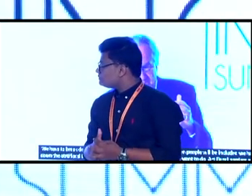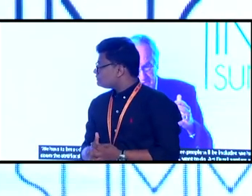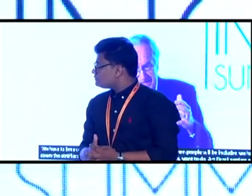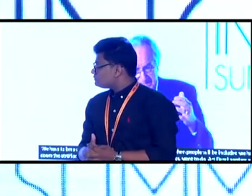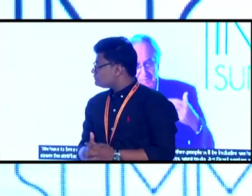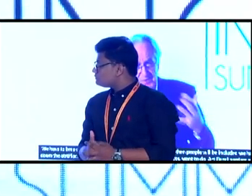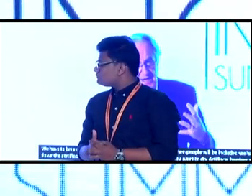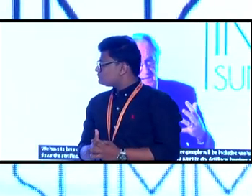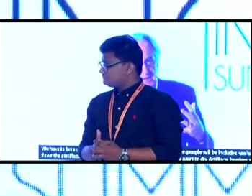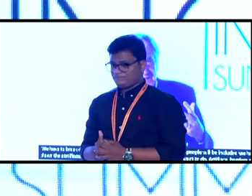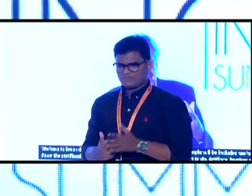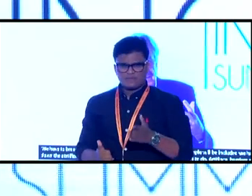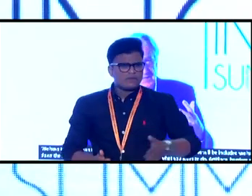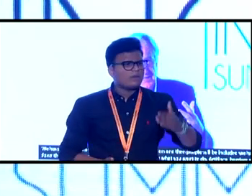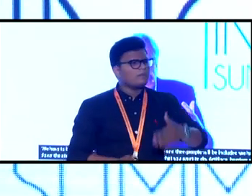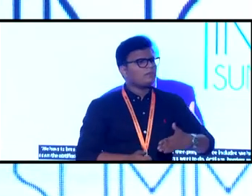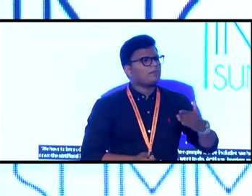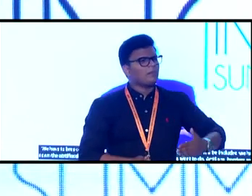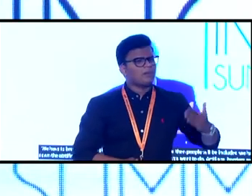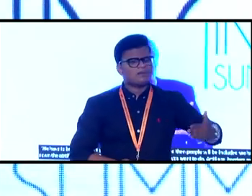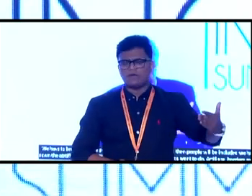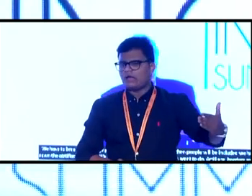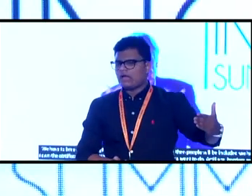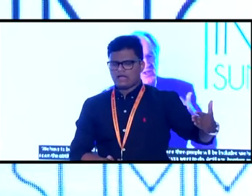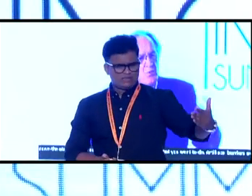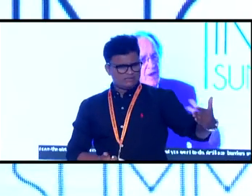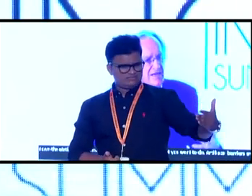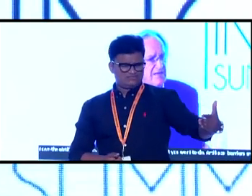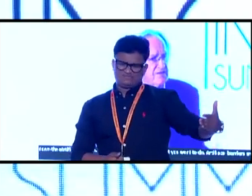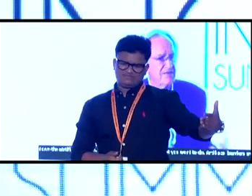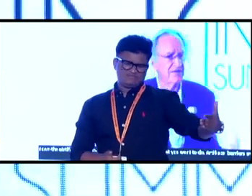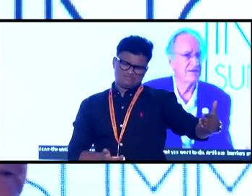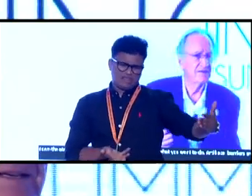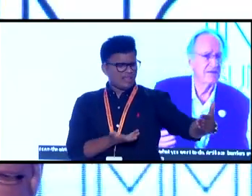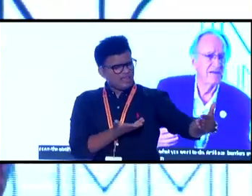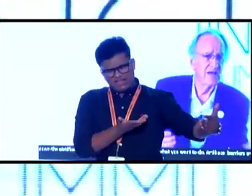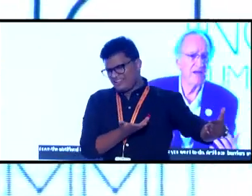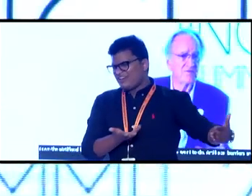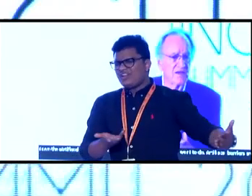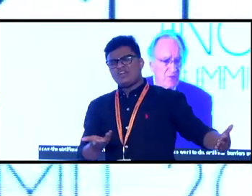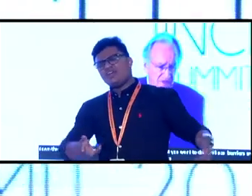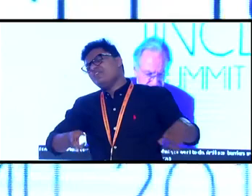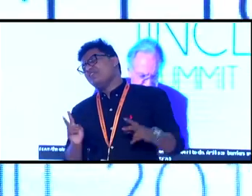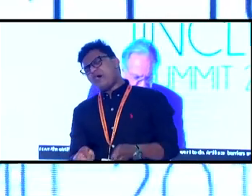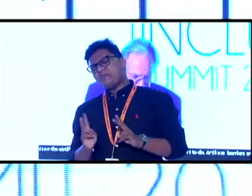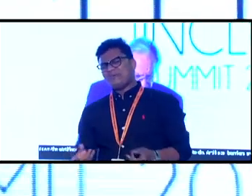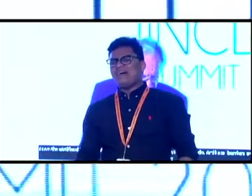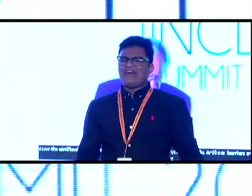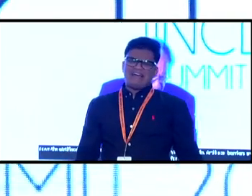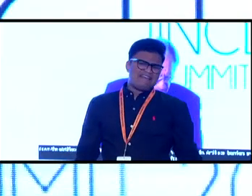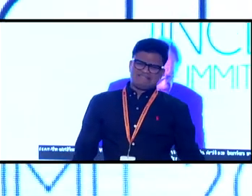to accept that and to say that's just the way it is and we have to live with it,